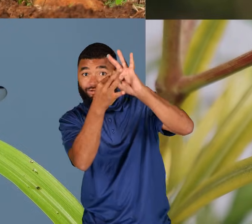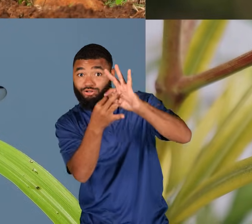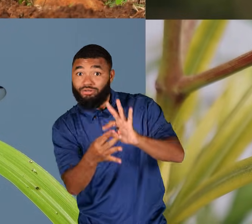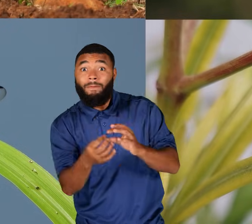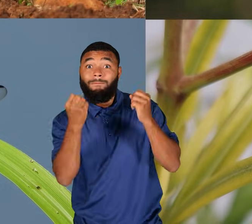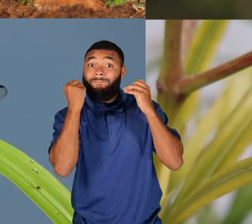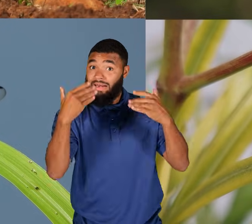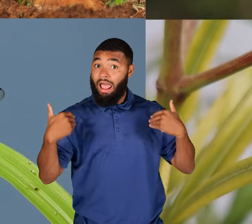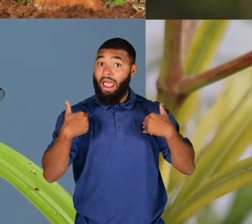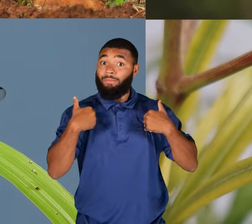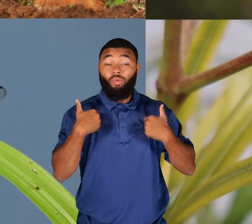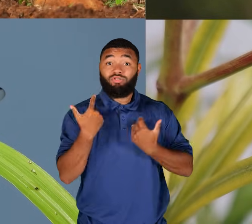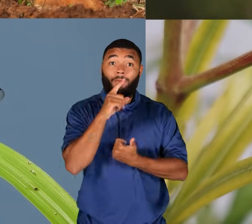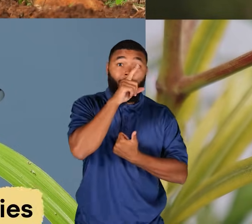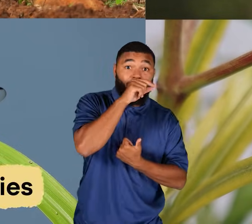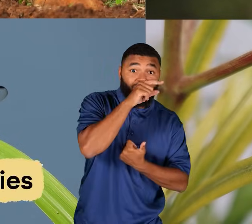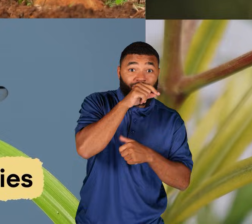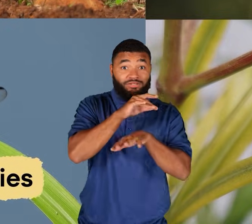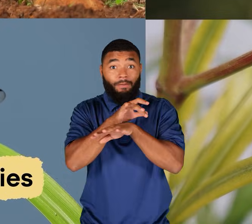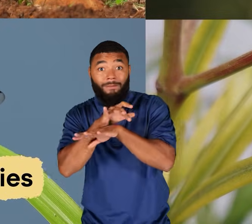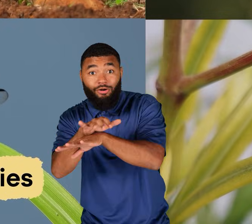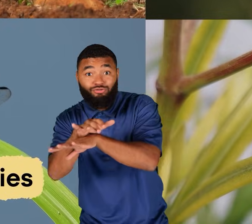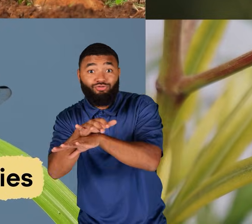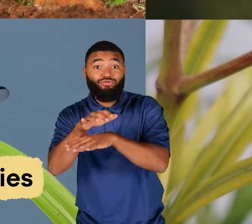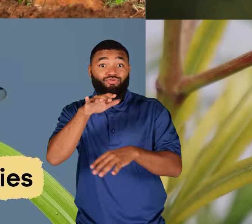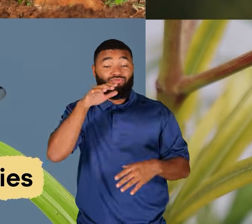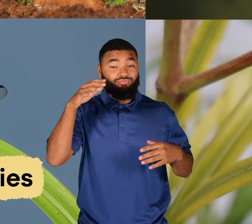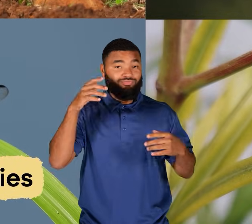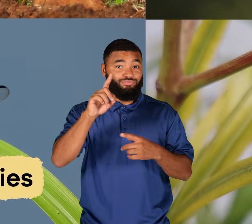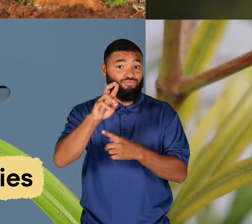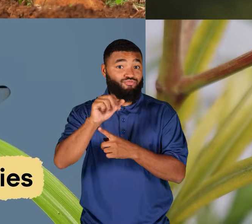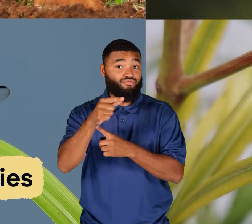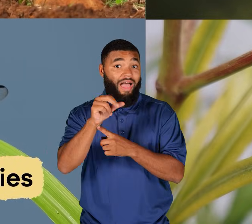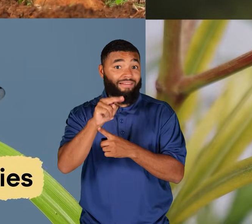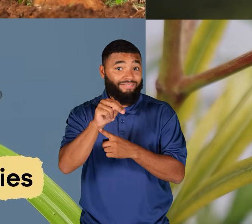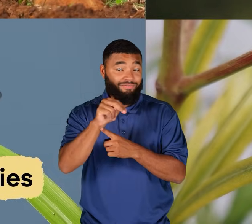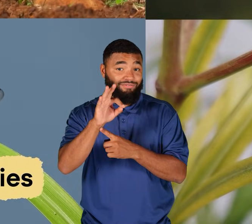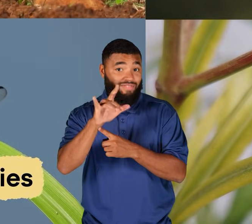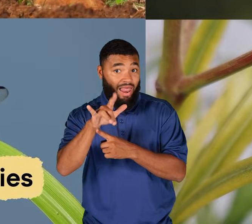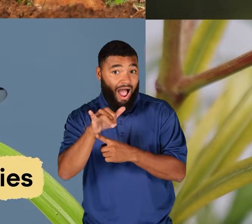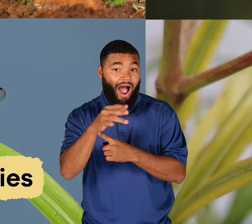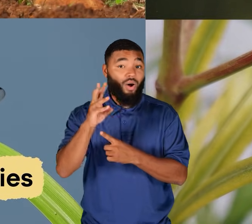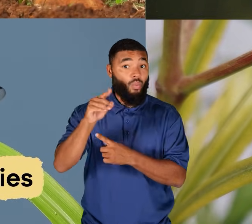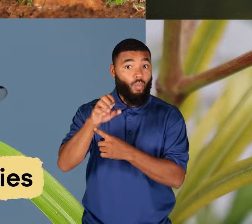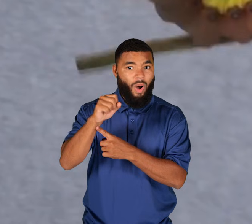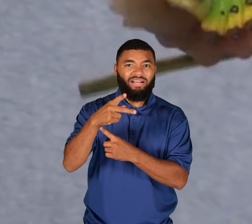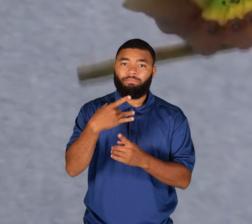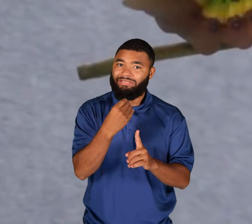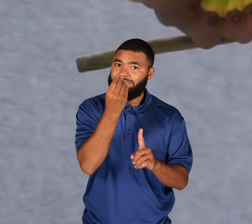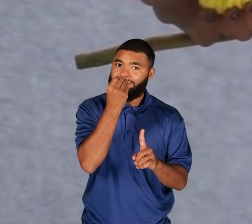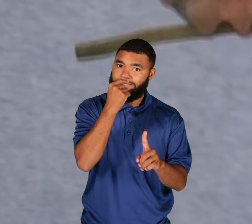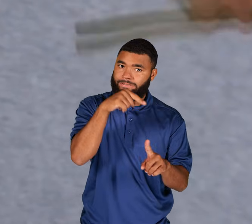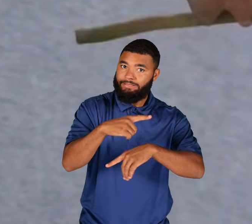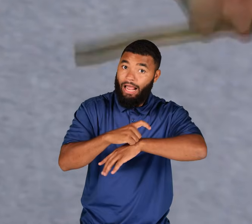Many animals, including birds, spiders, dragonflies, and wasps, prey on spicebush swallowtail caterpillars.